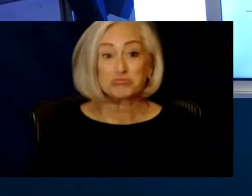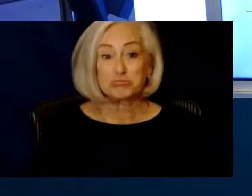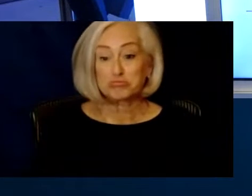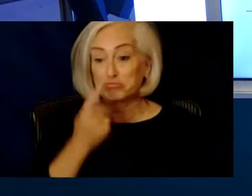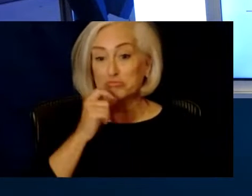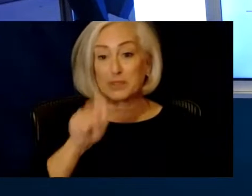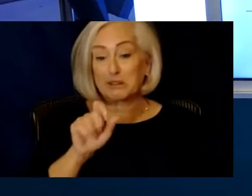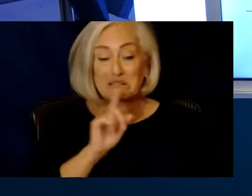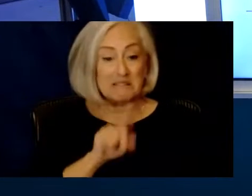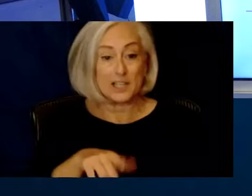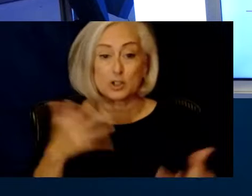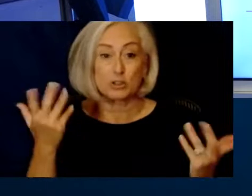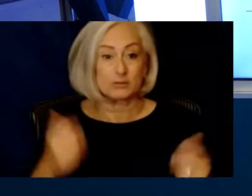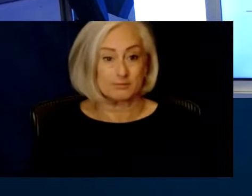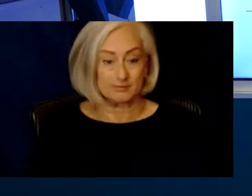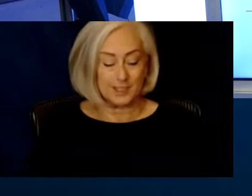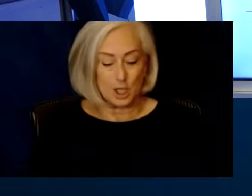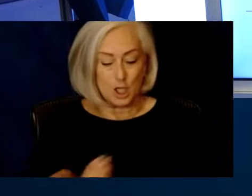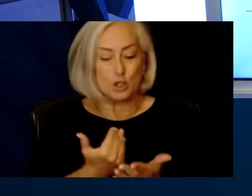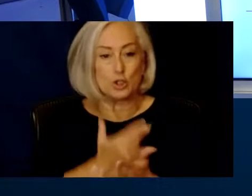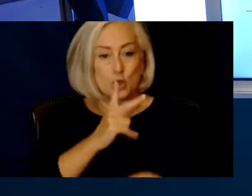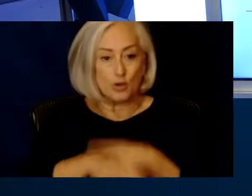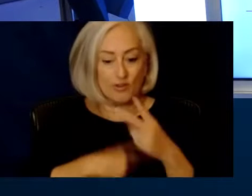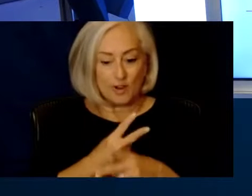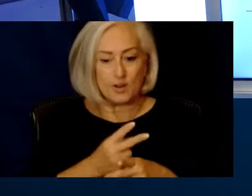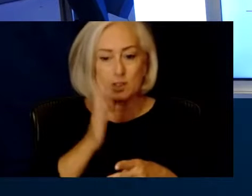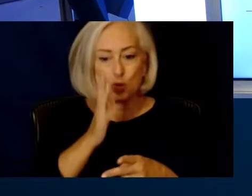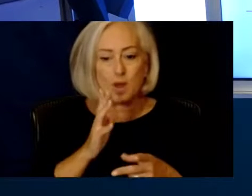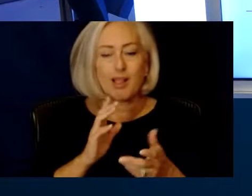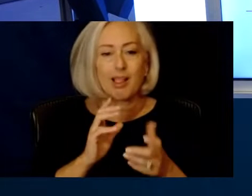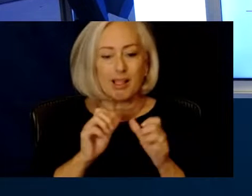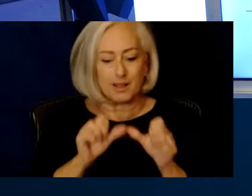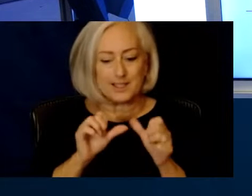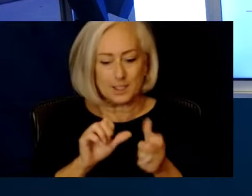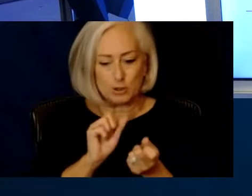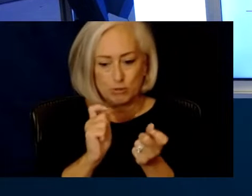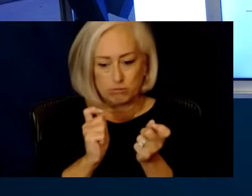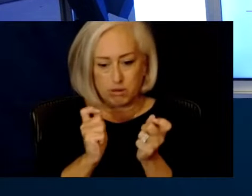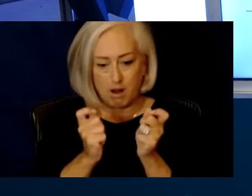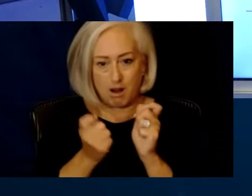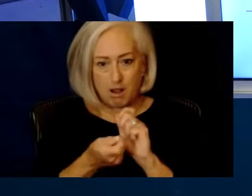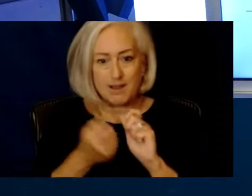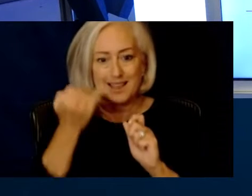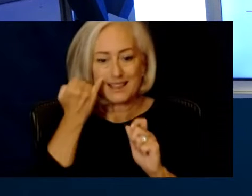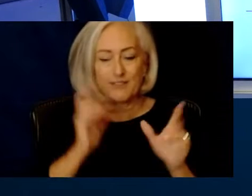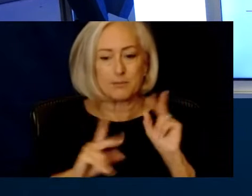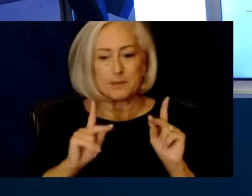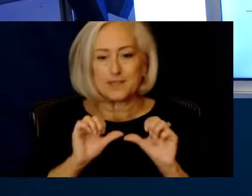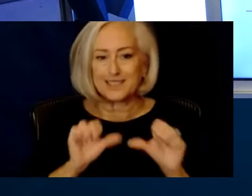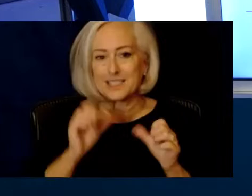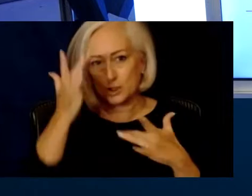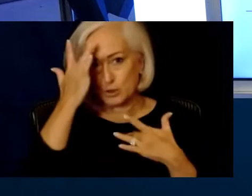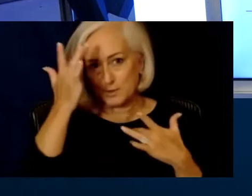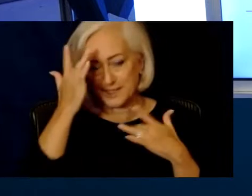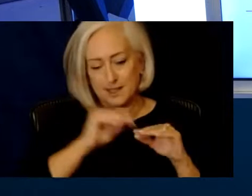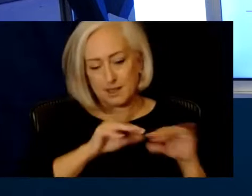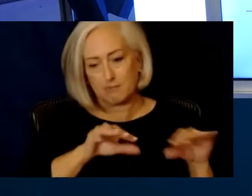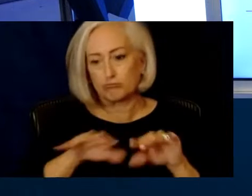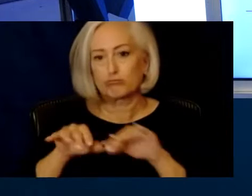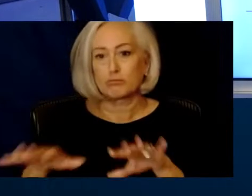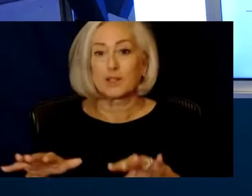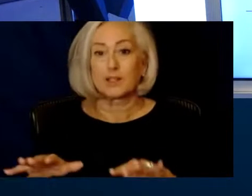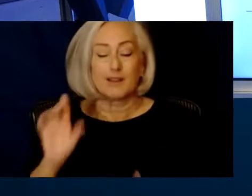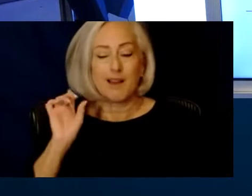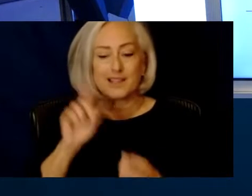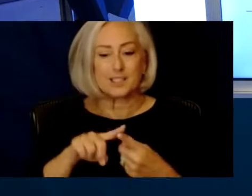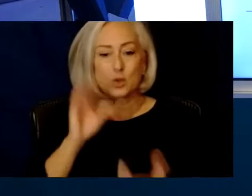right? Because the new variants will continue to emerge as long as people are transmitting the virus. And so, Hawkeye, unless we're going to stop transmitting the virus, they're